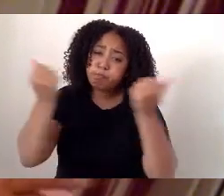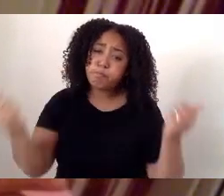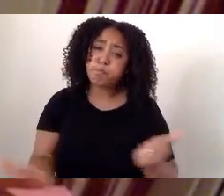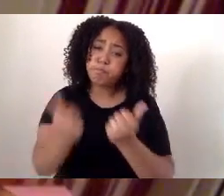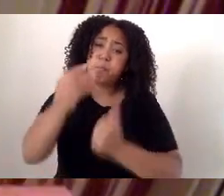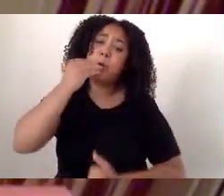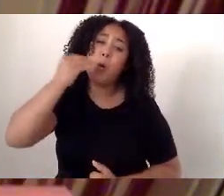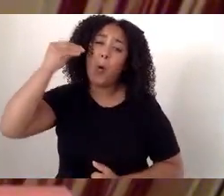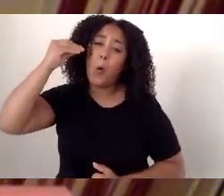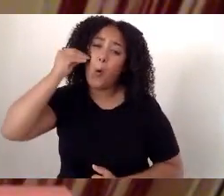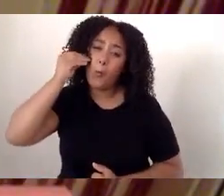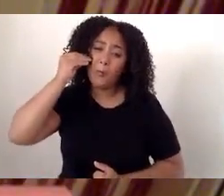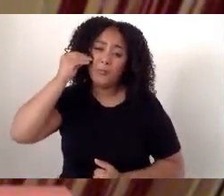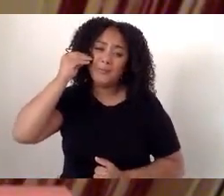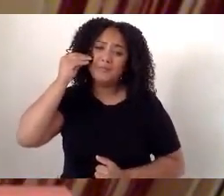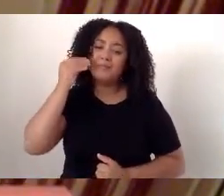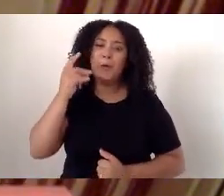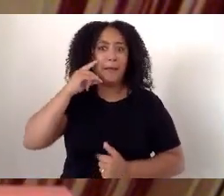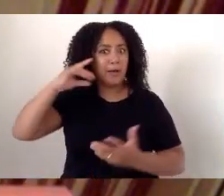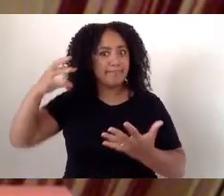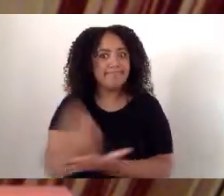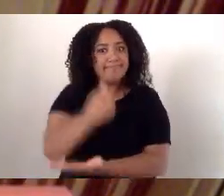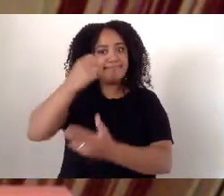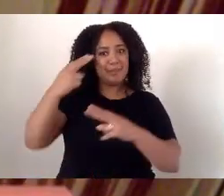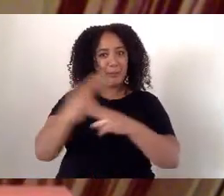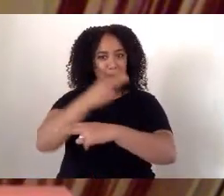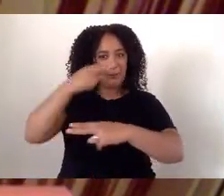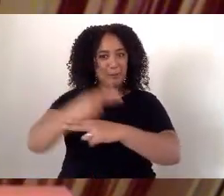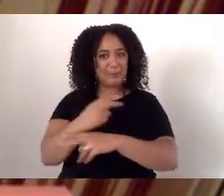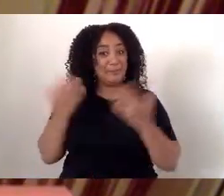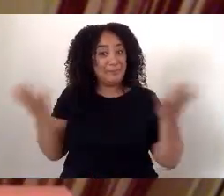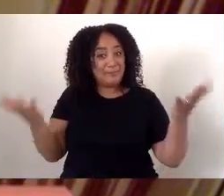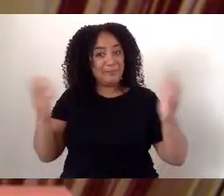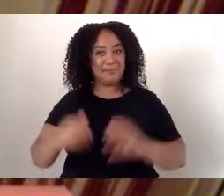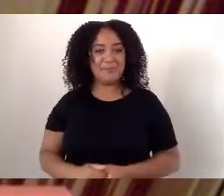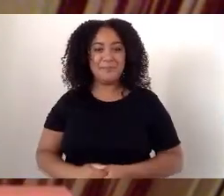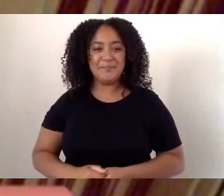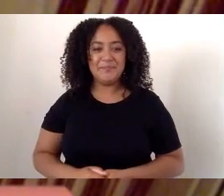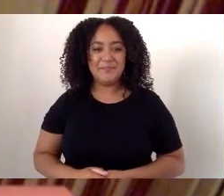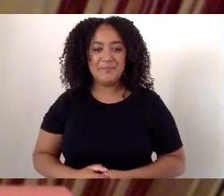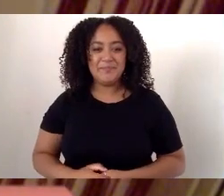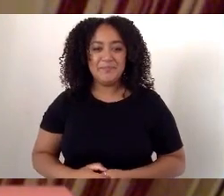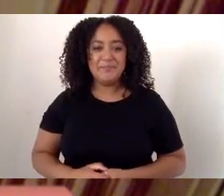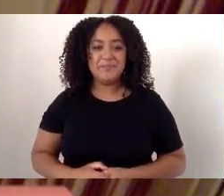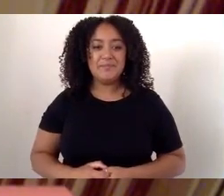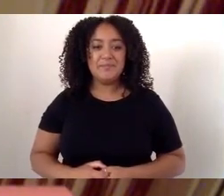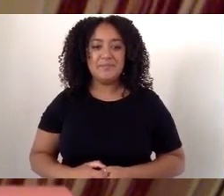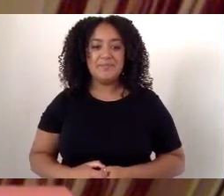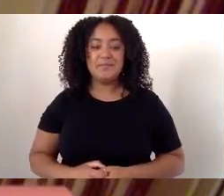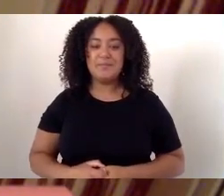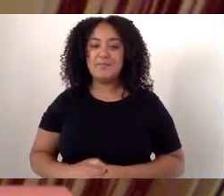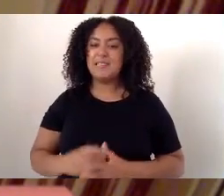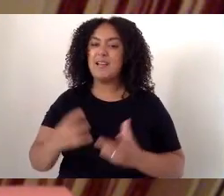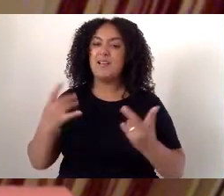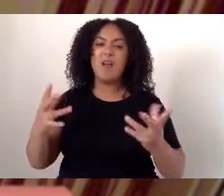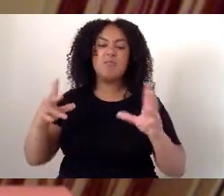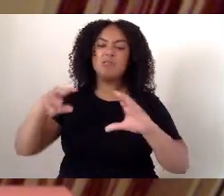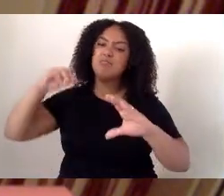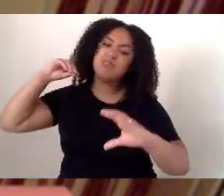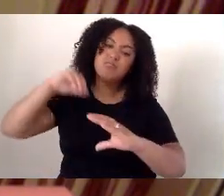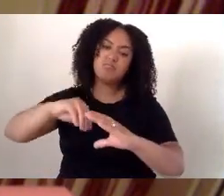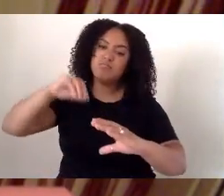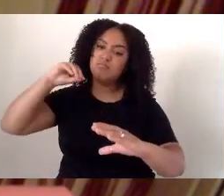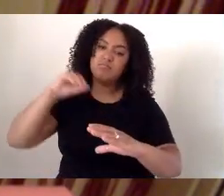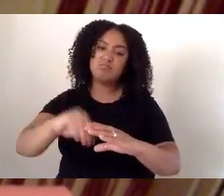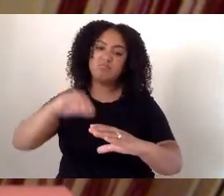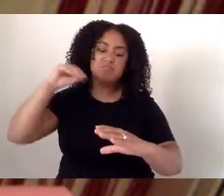great opportunity to use some of them up. So what I'm going to do is I'm just going to start to stuff my little character